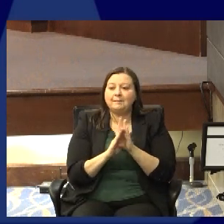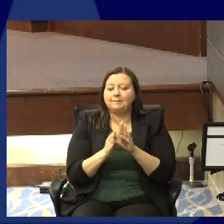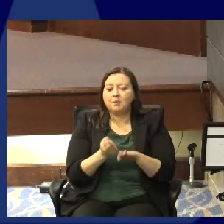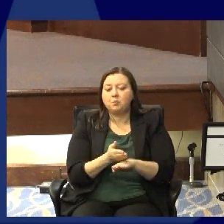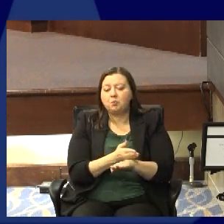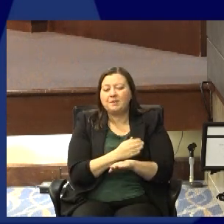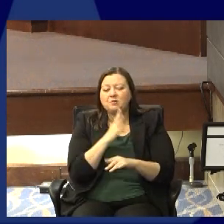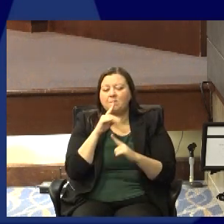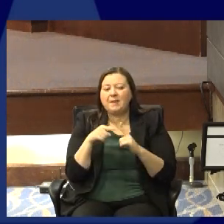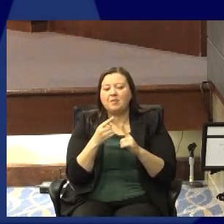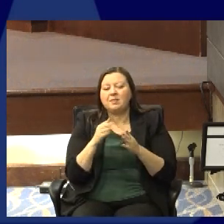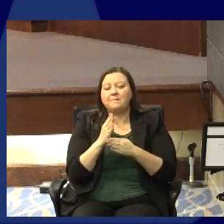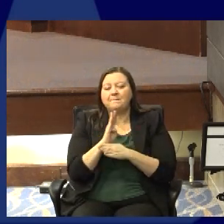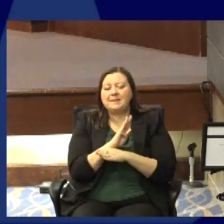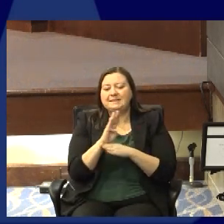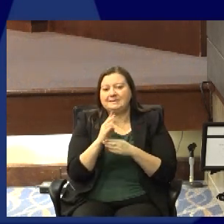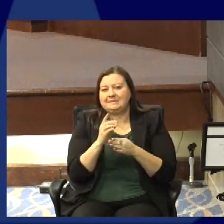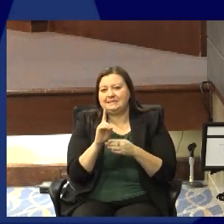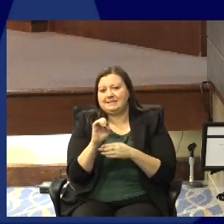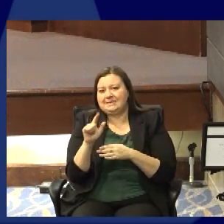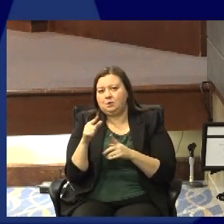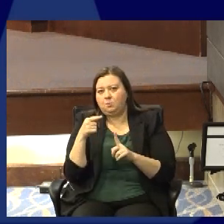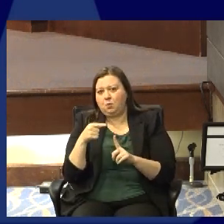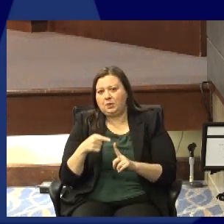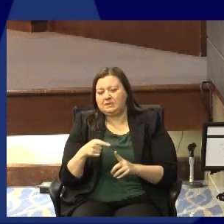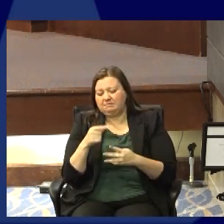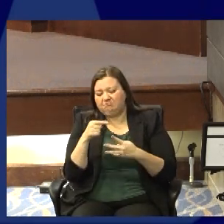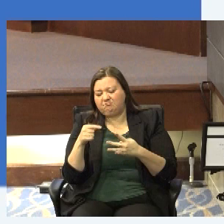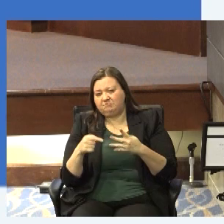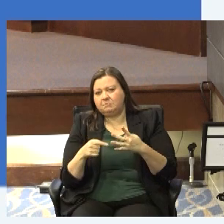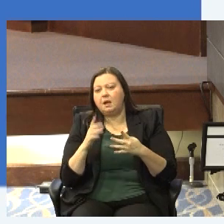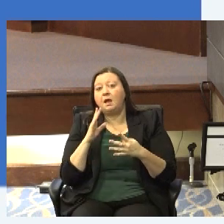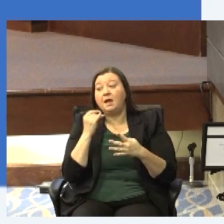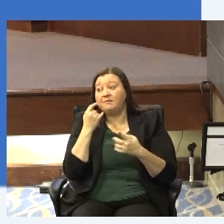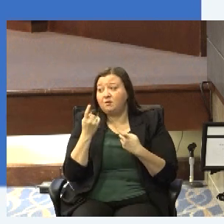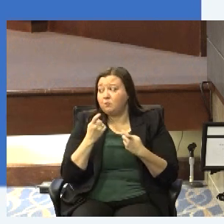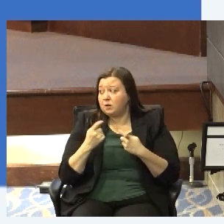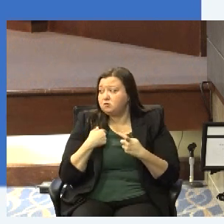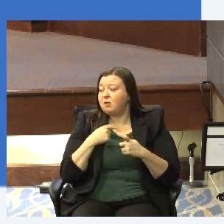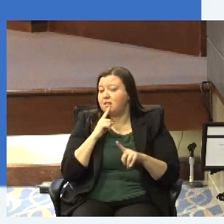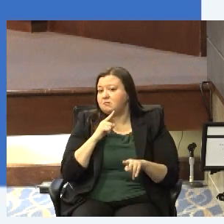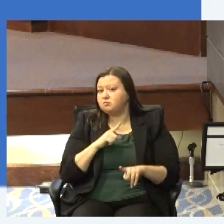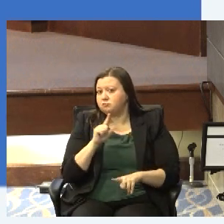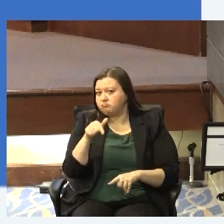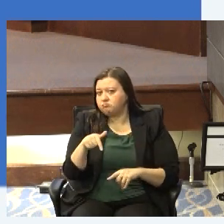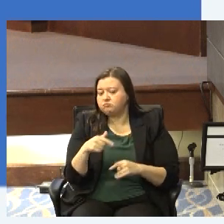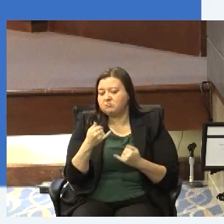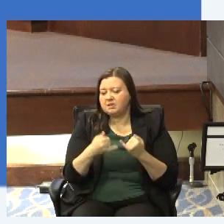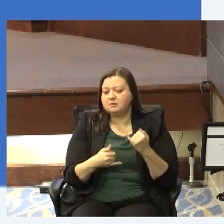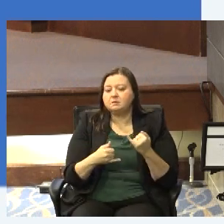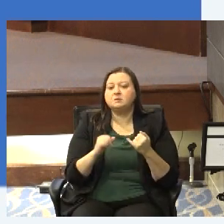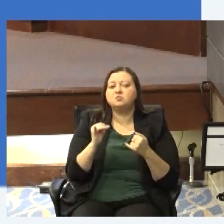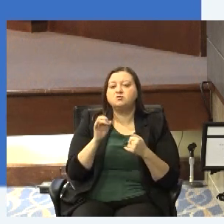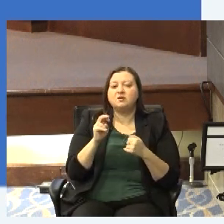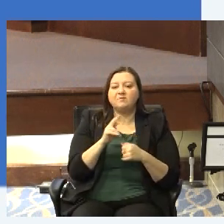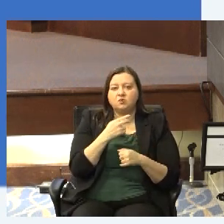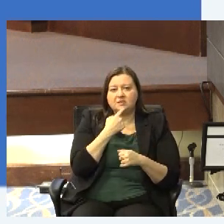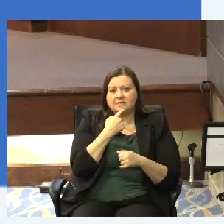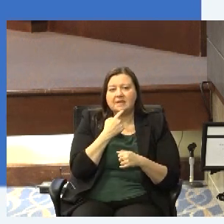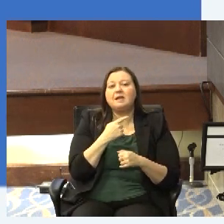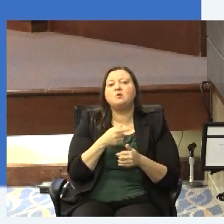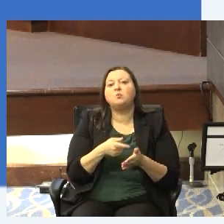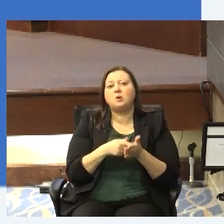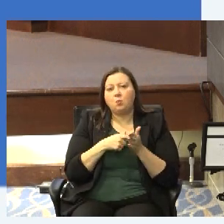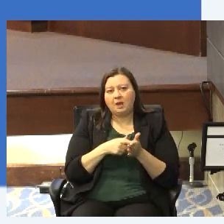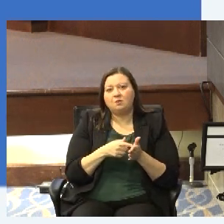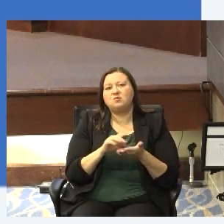deal points are looking like at this point. If you have any questions, we can take those at the end. So as Jennifer said, the developer is going to request that the city